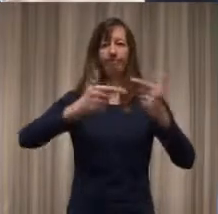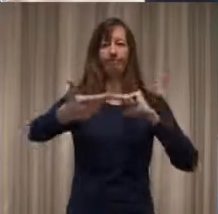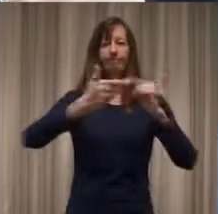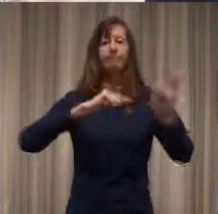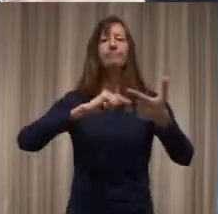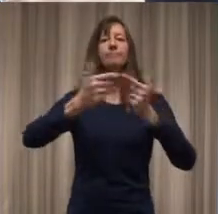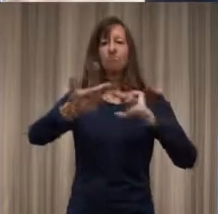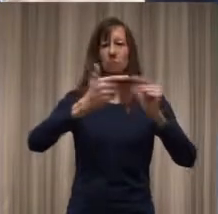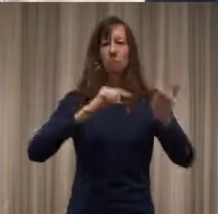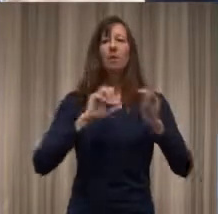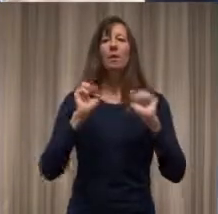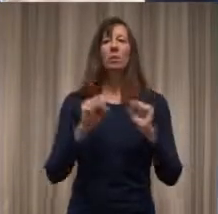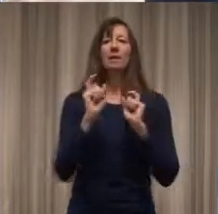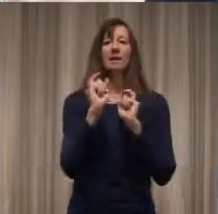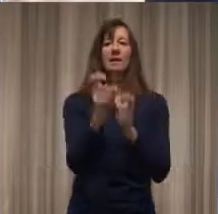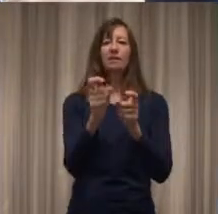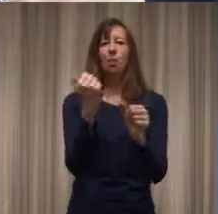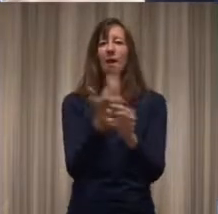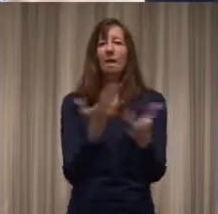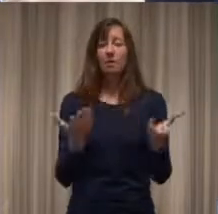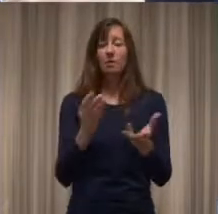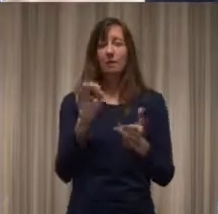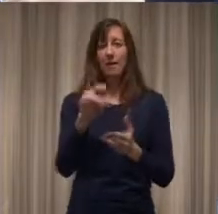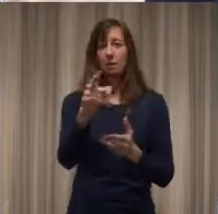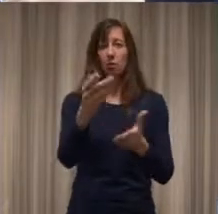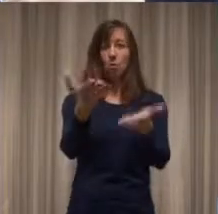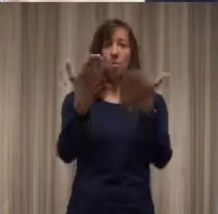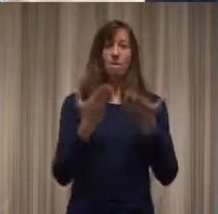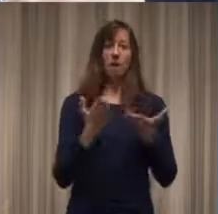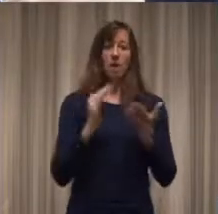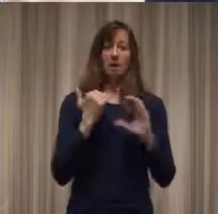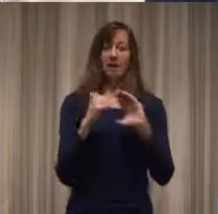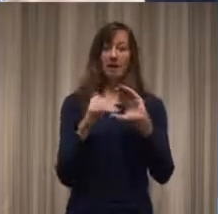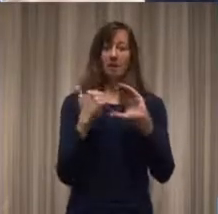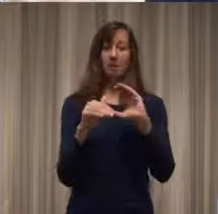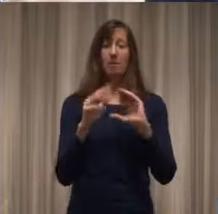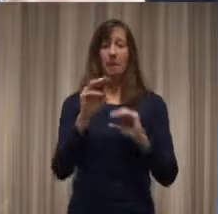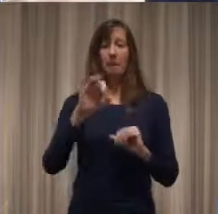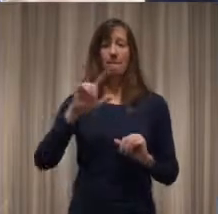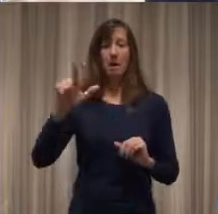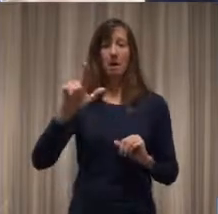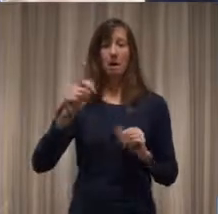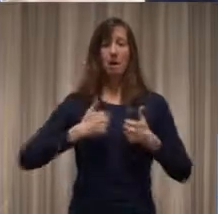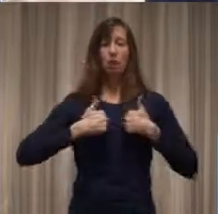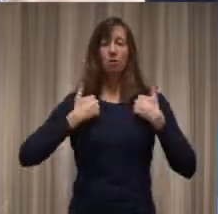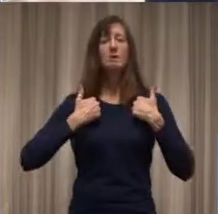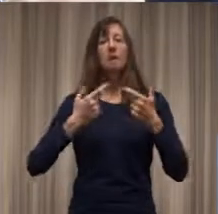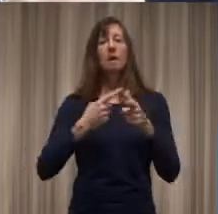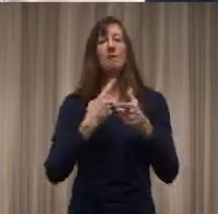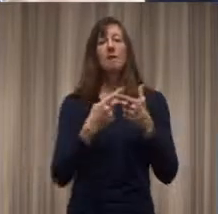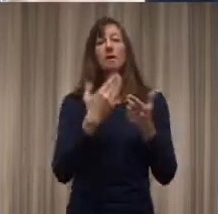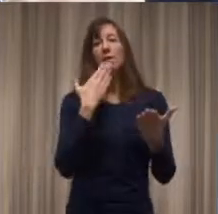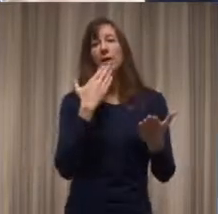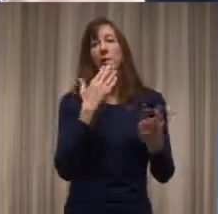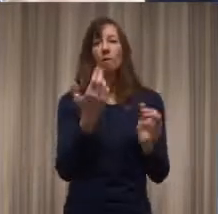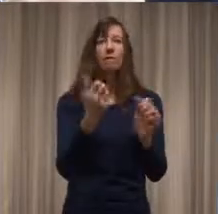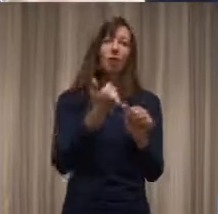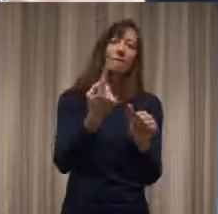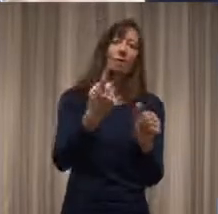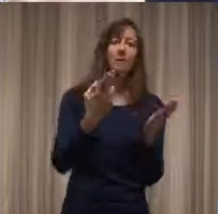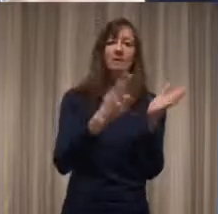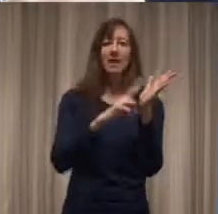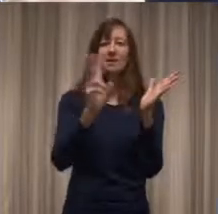via the email that you provide there. So thank you to everybody that has signed up, and hopefully we'll get